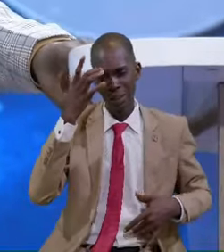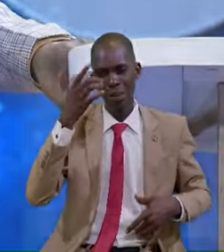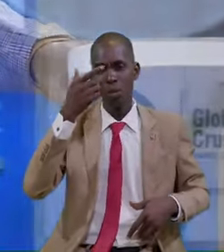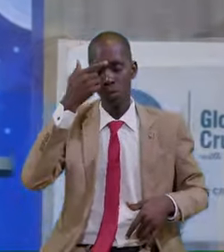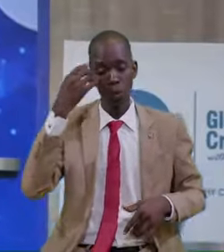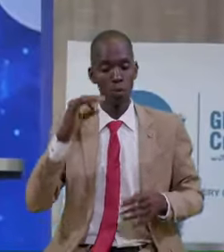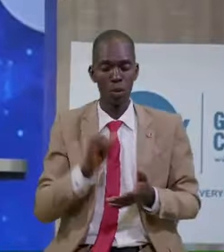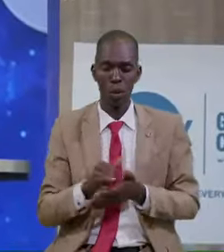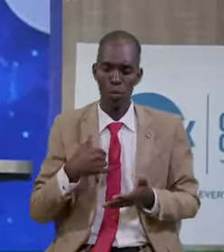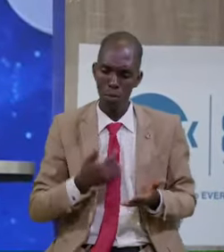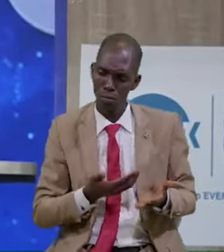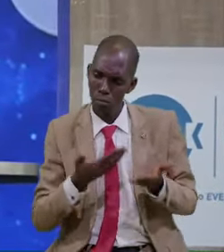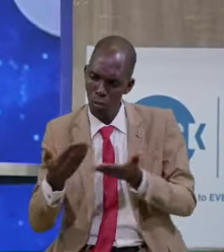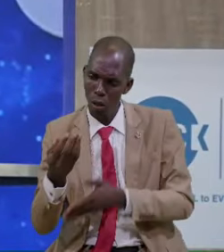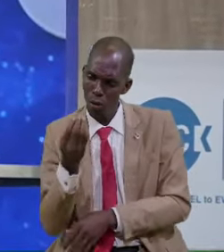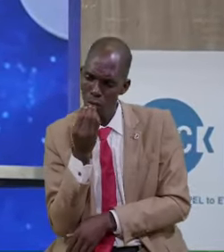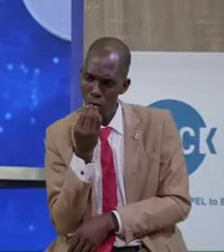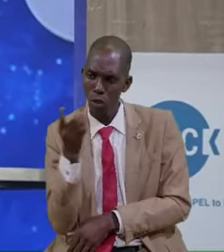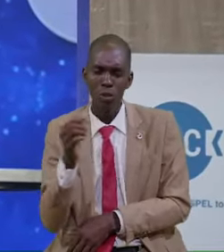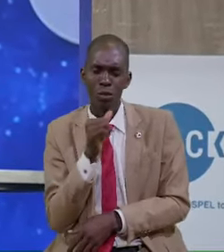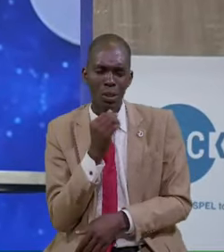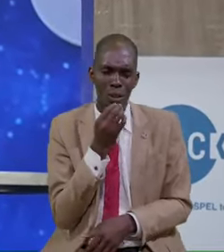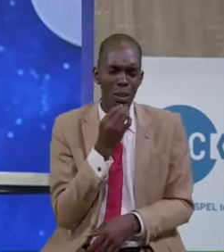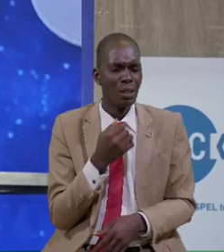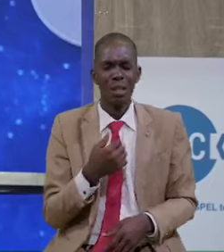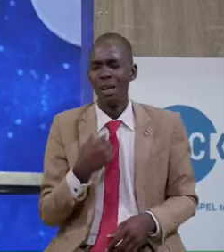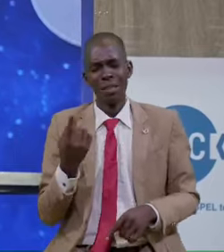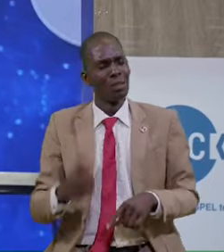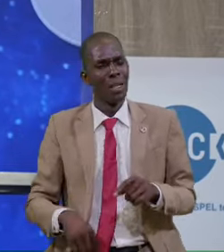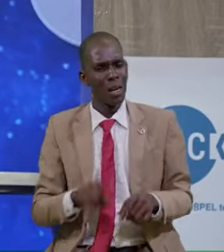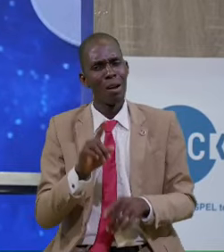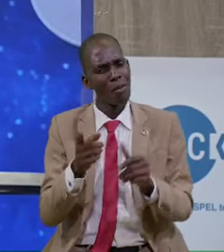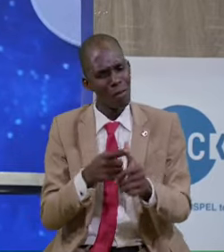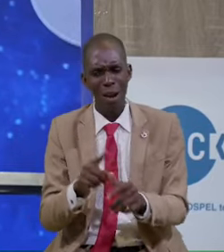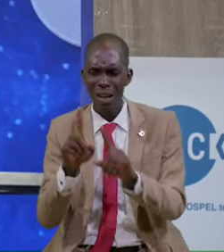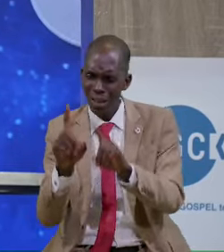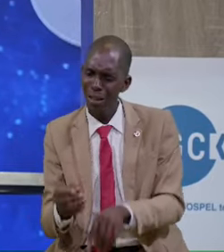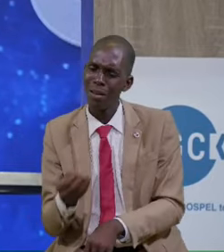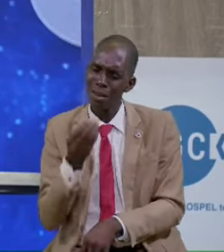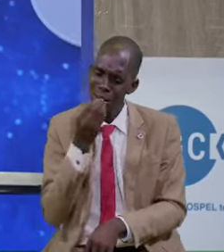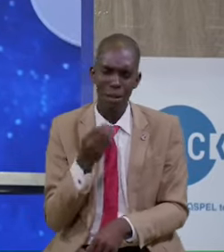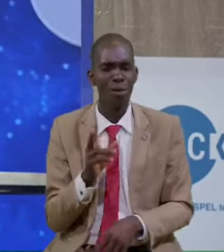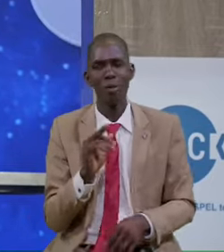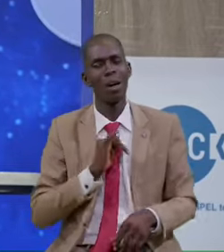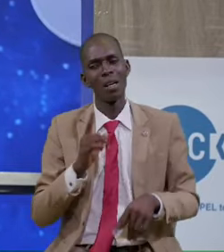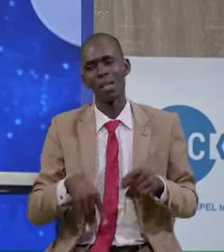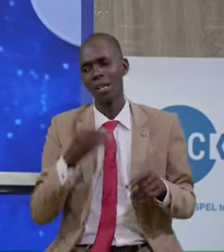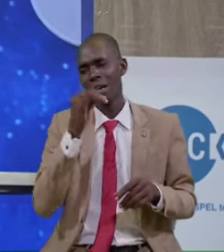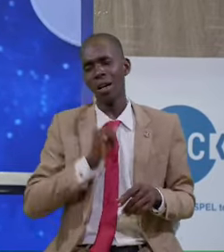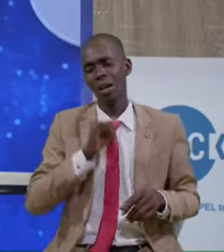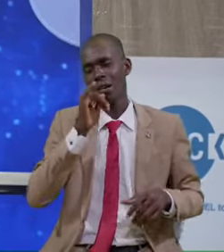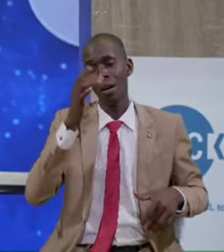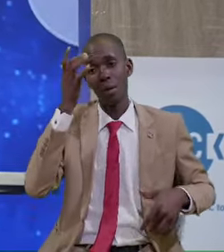food. He will not even try. He will say, I cannot eat. I am sick. But when